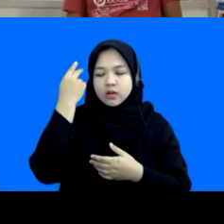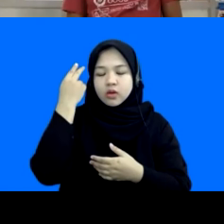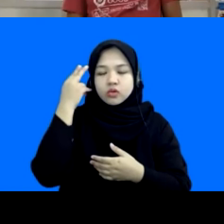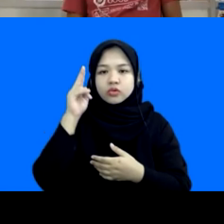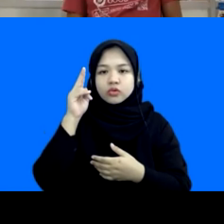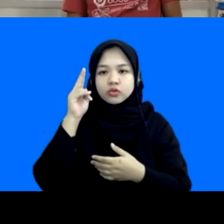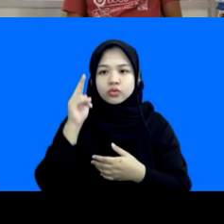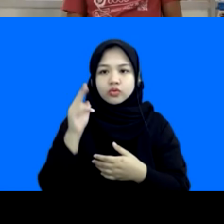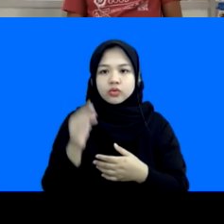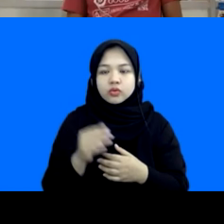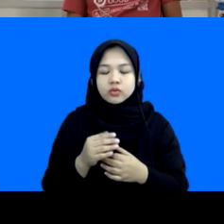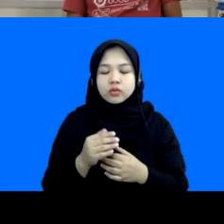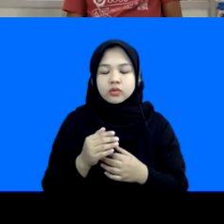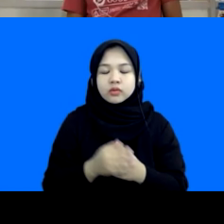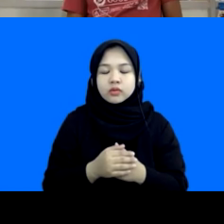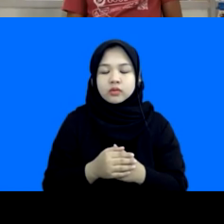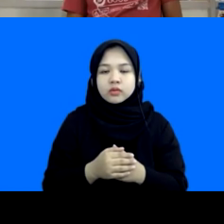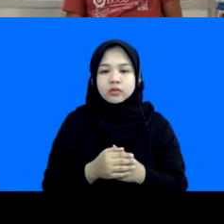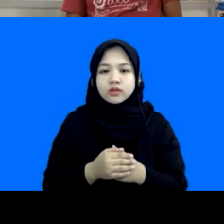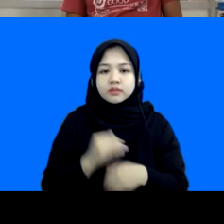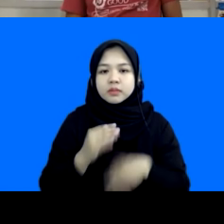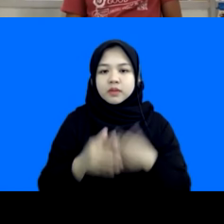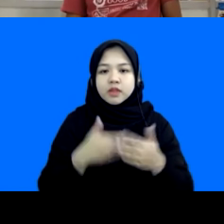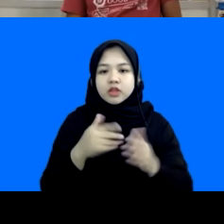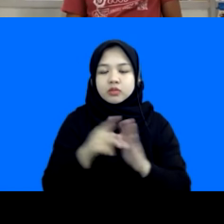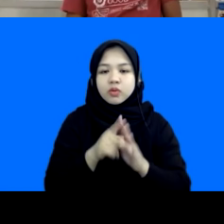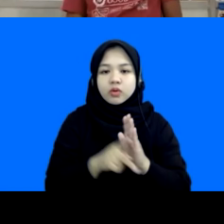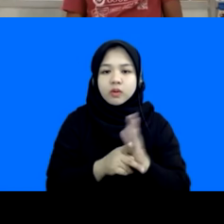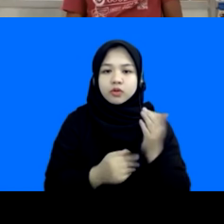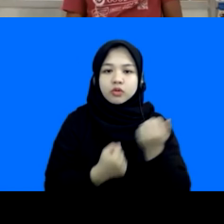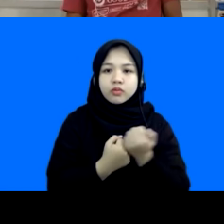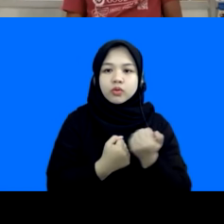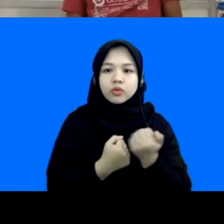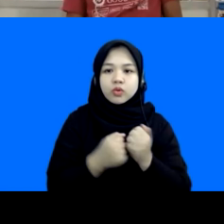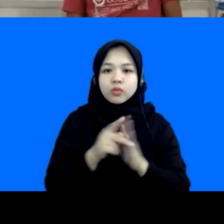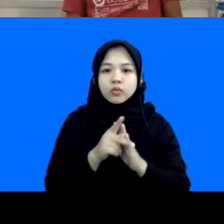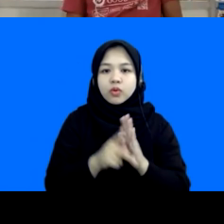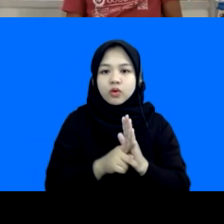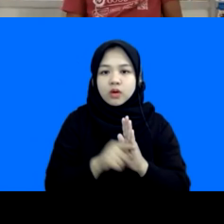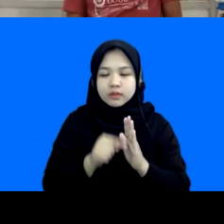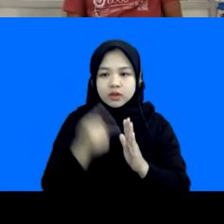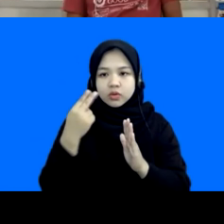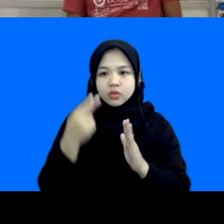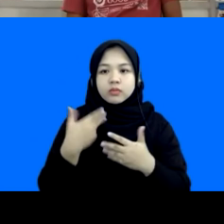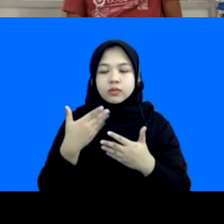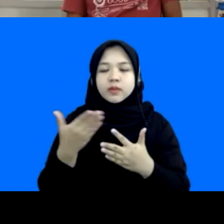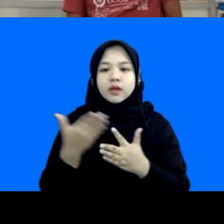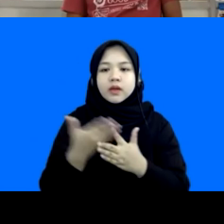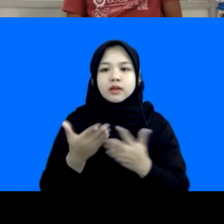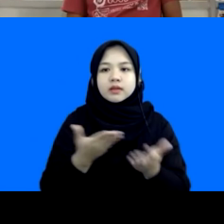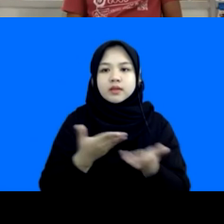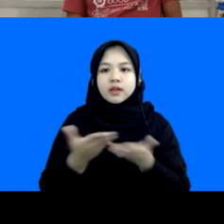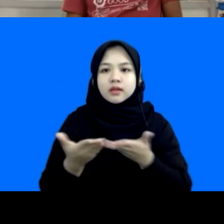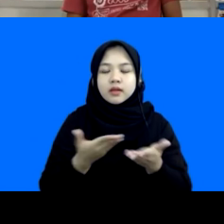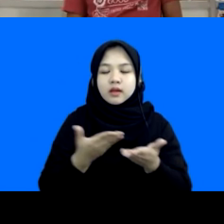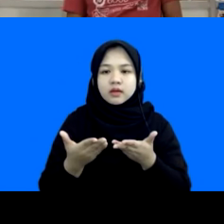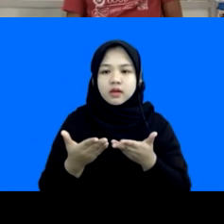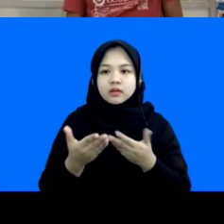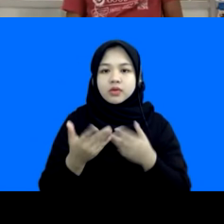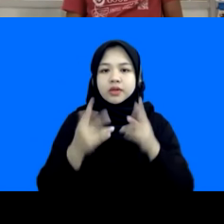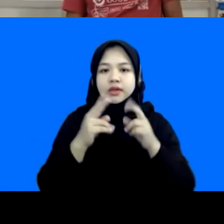programs and support packages, working through the social services agencies to identify the needs, where the families